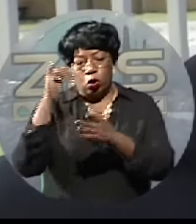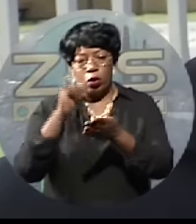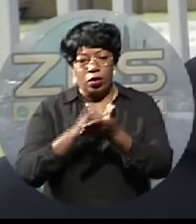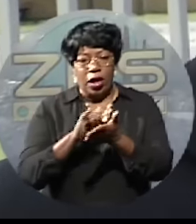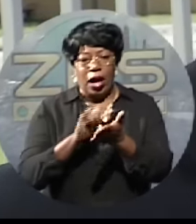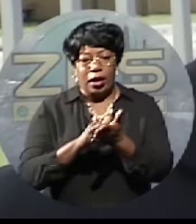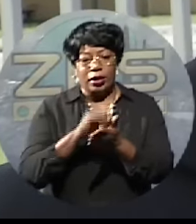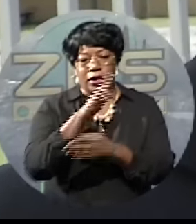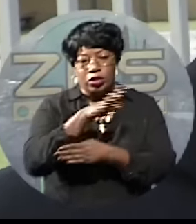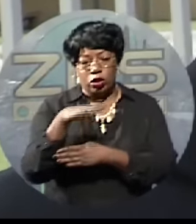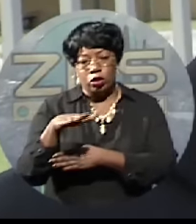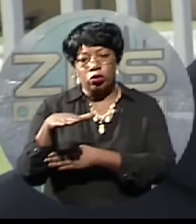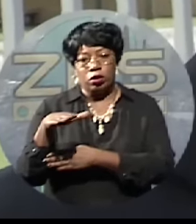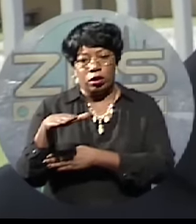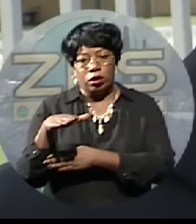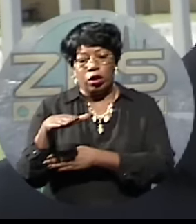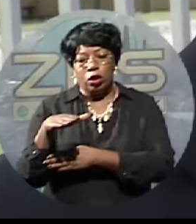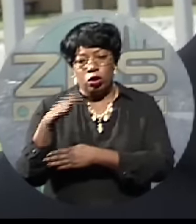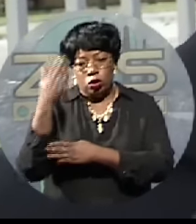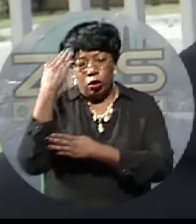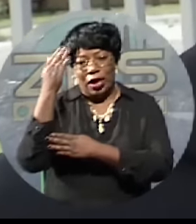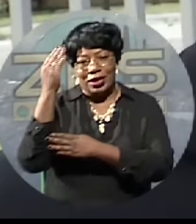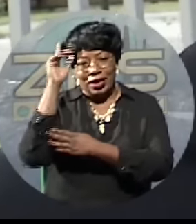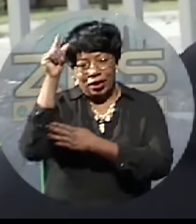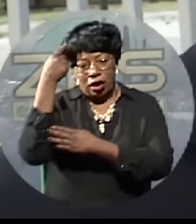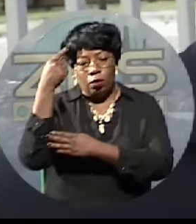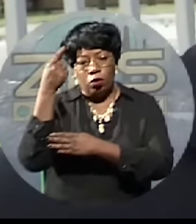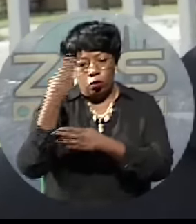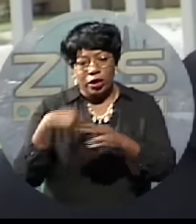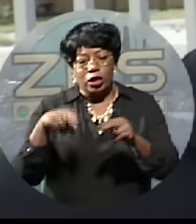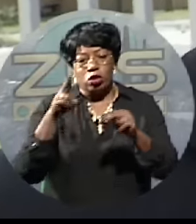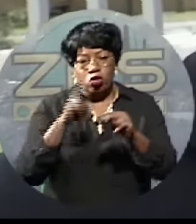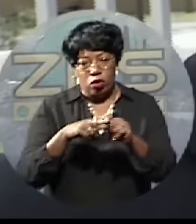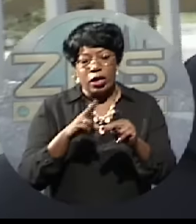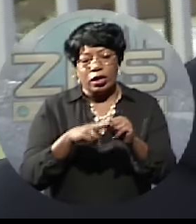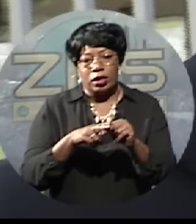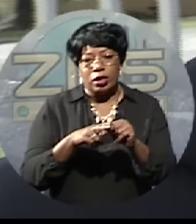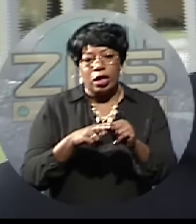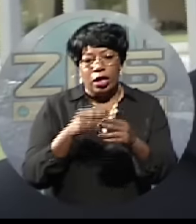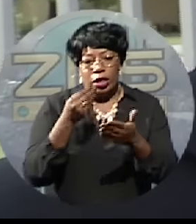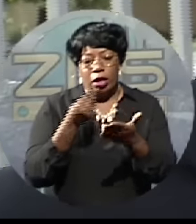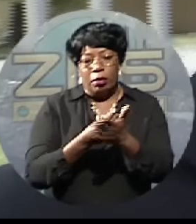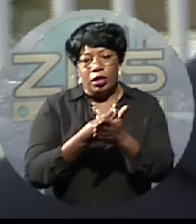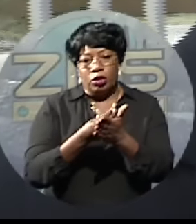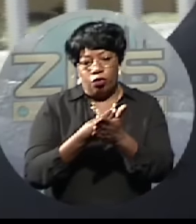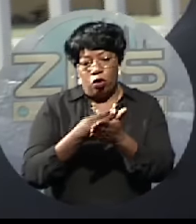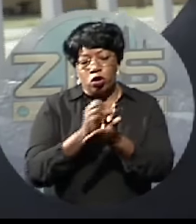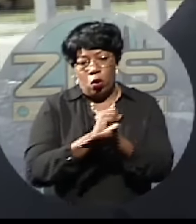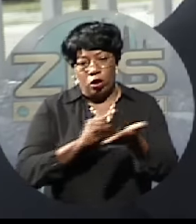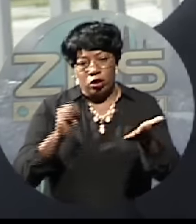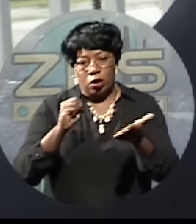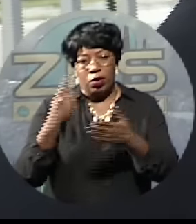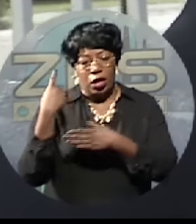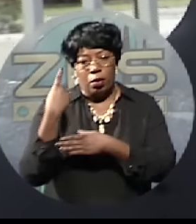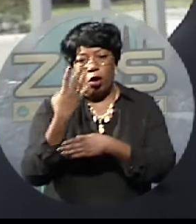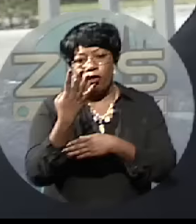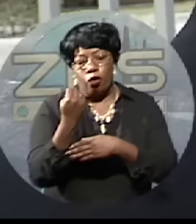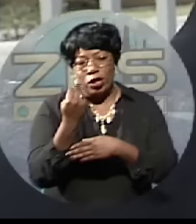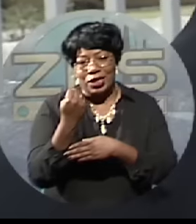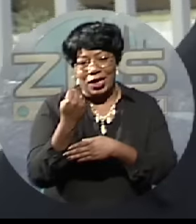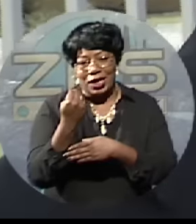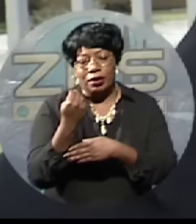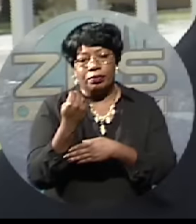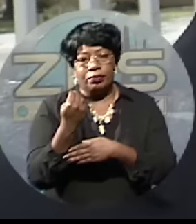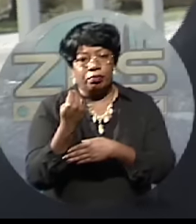government will continue to increase the allocation to scholarships. We've moved, as you heard, up to around $14 million,